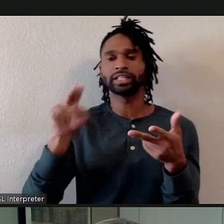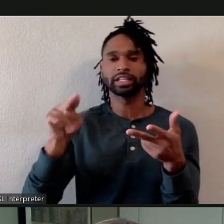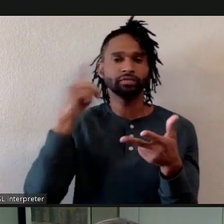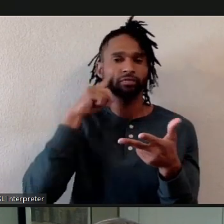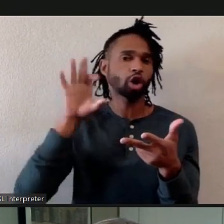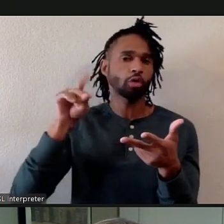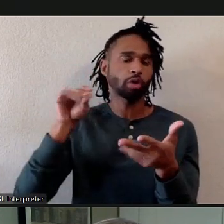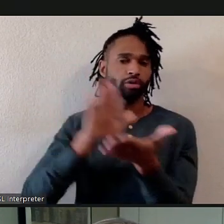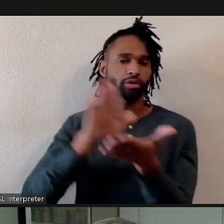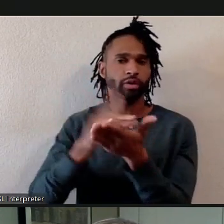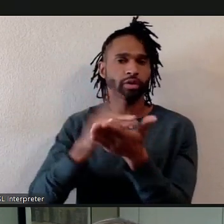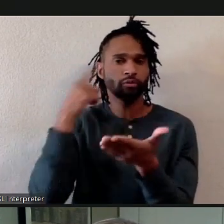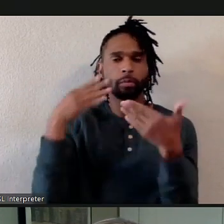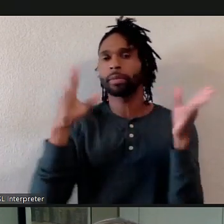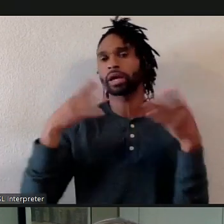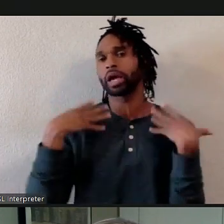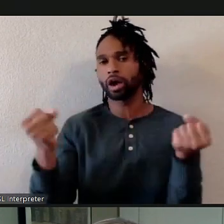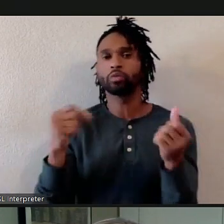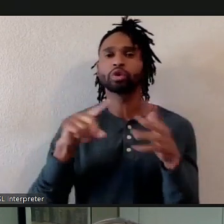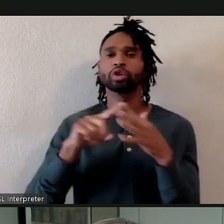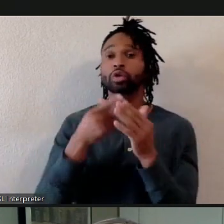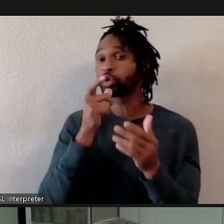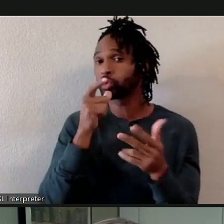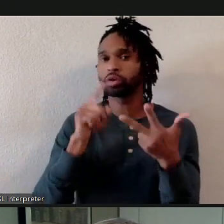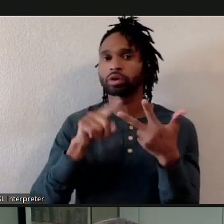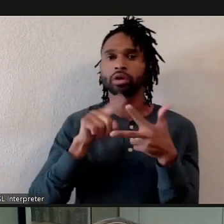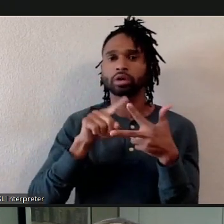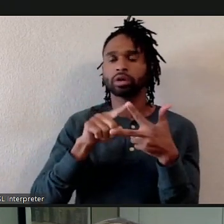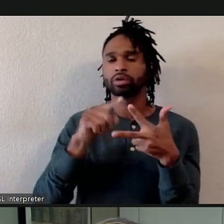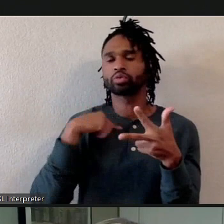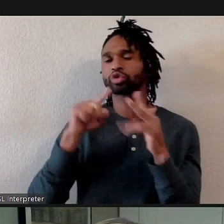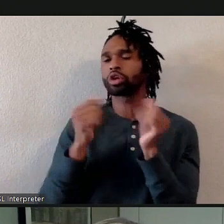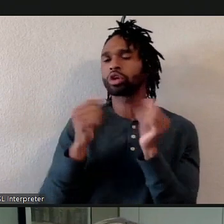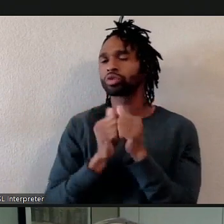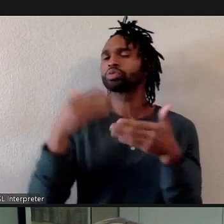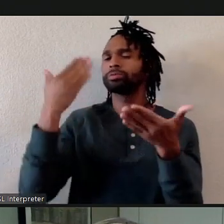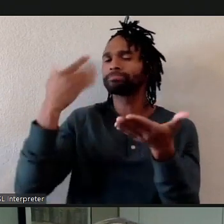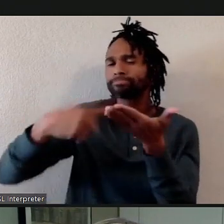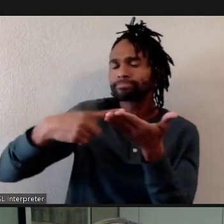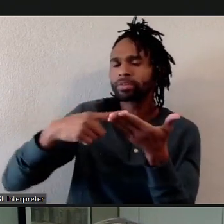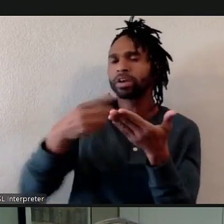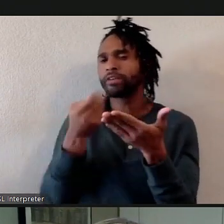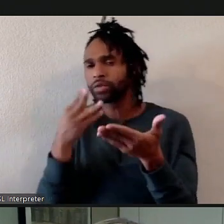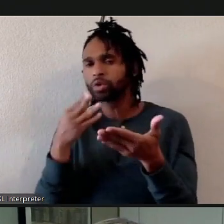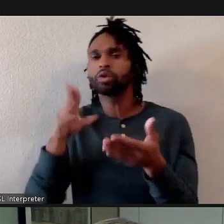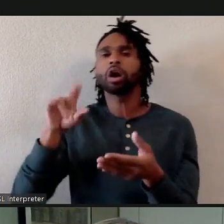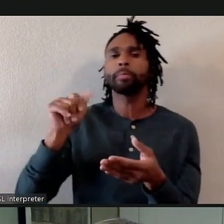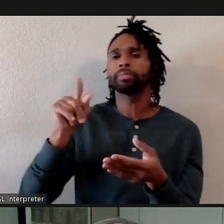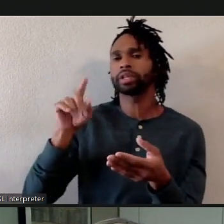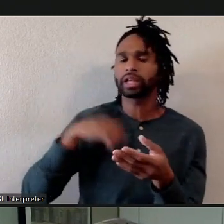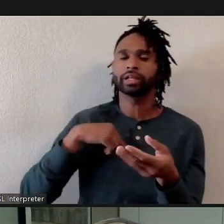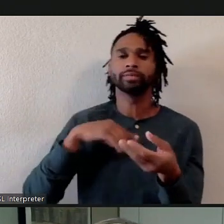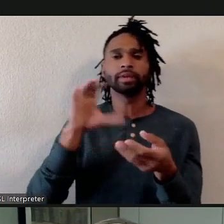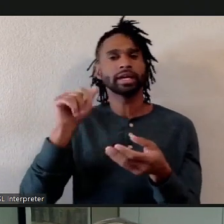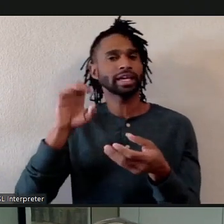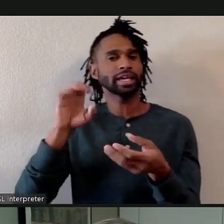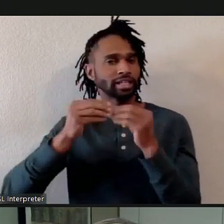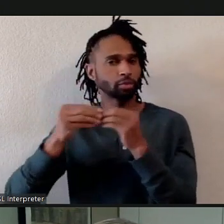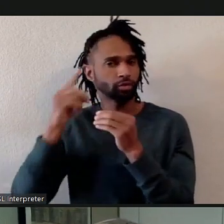Public Health. And we're going to start with Dr. Herlihy to take you through some updated case numbers that we have for